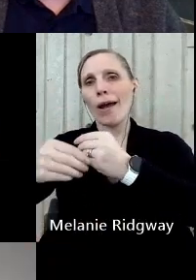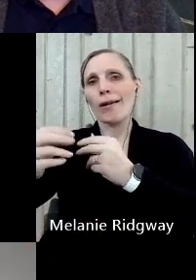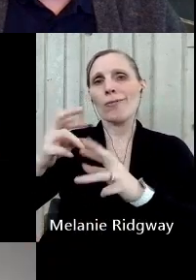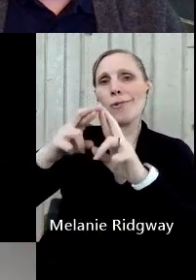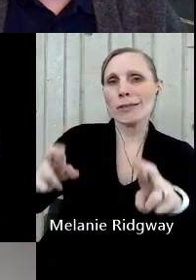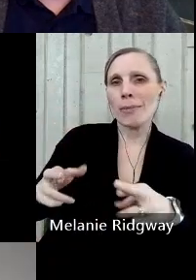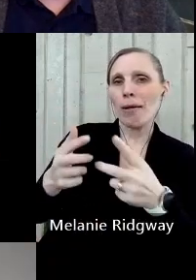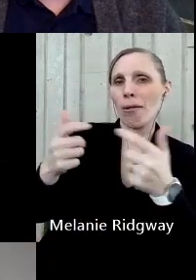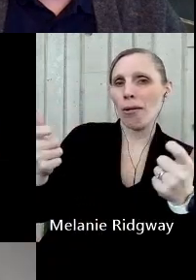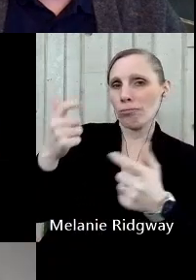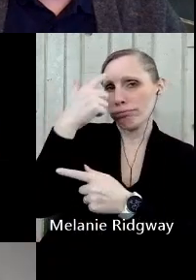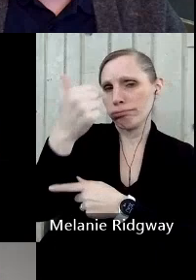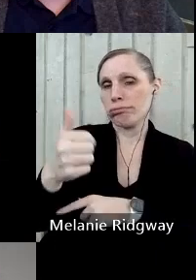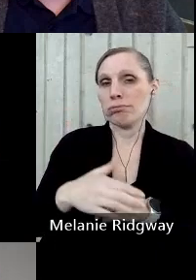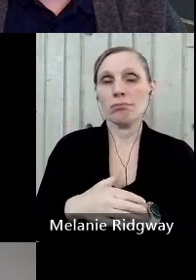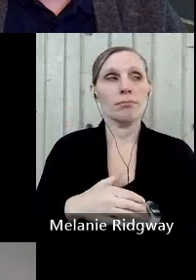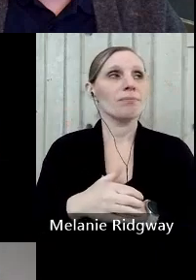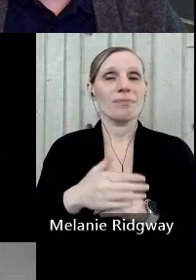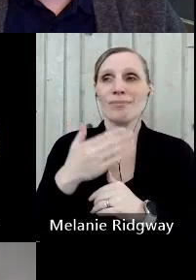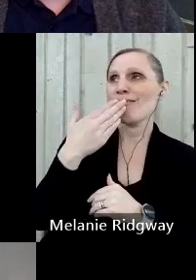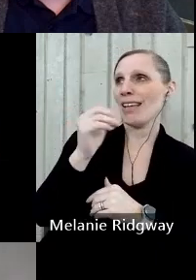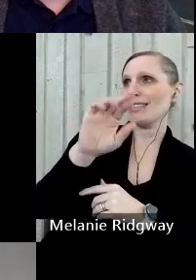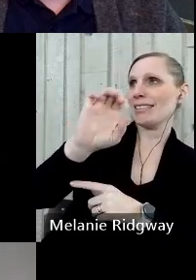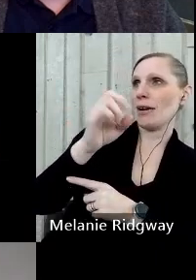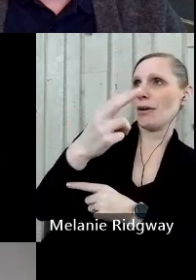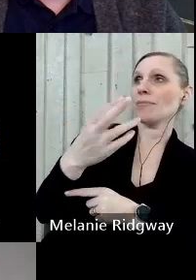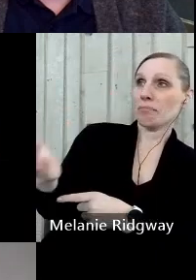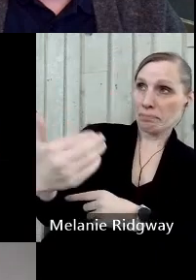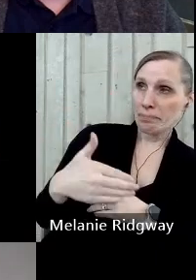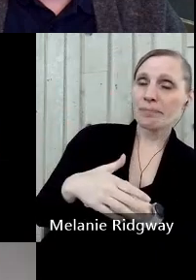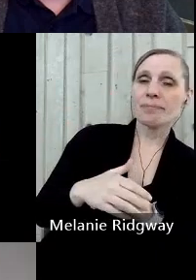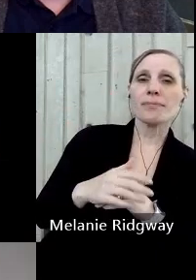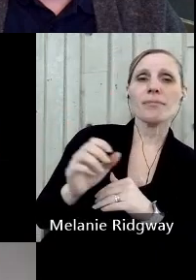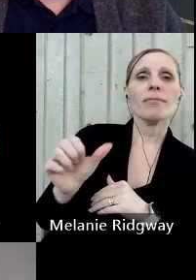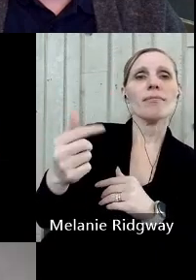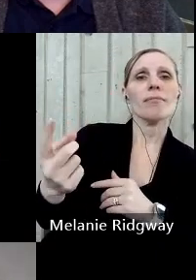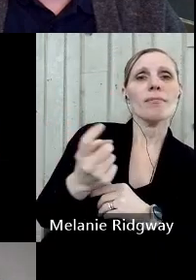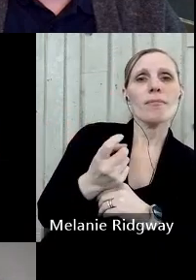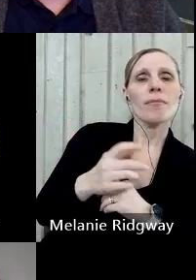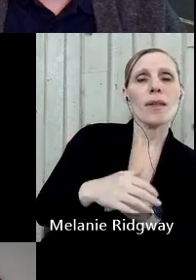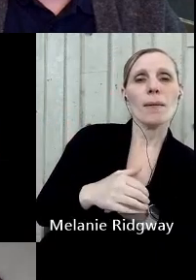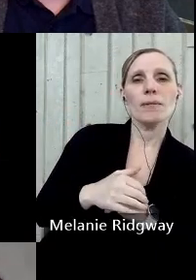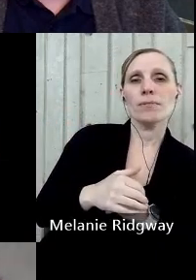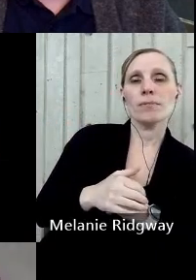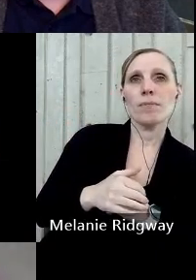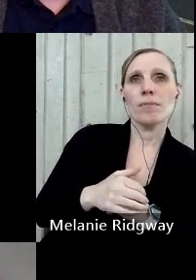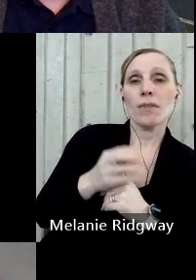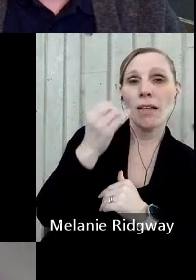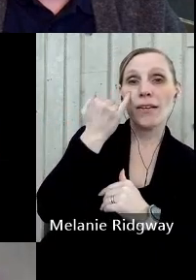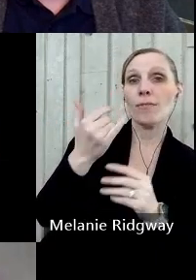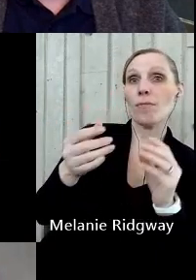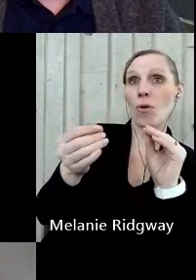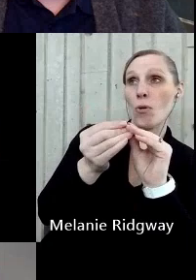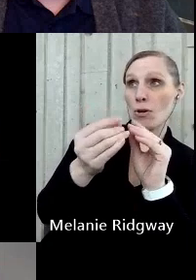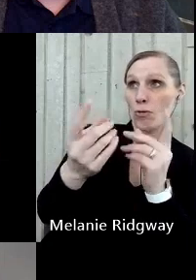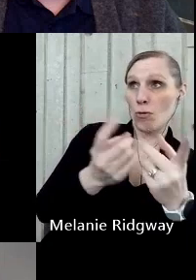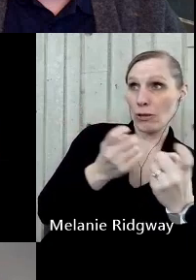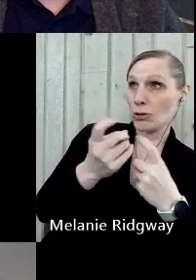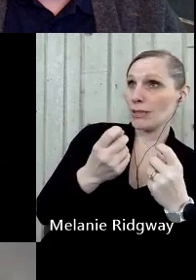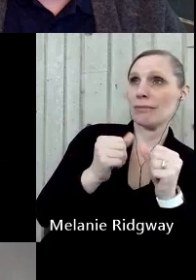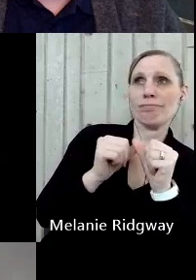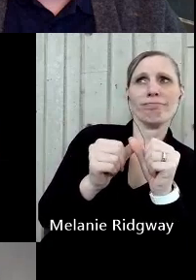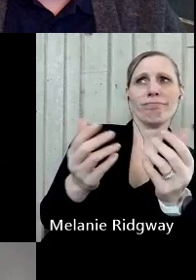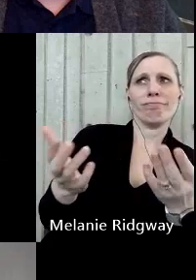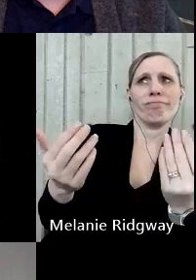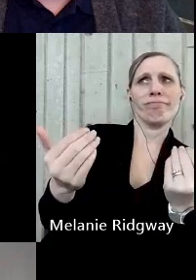Awesome. Thanks, Sarah. A few more questions coming in here. And these are great. So if you still have questions, keep those coming